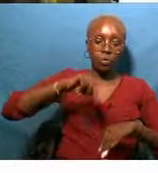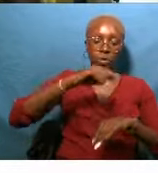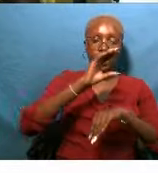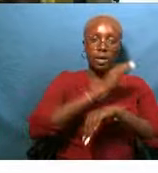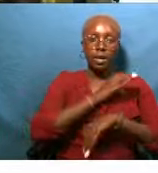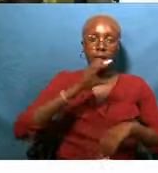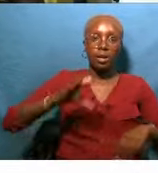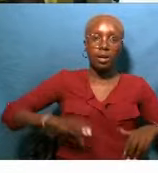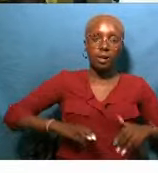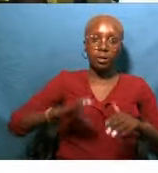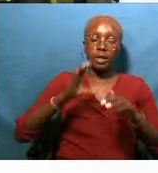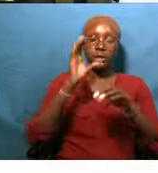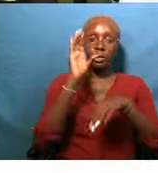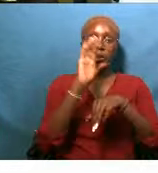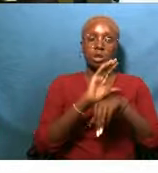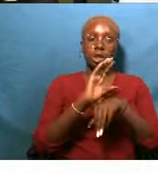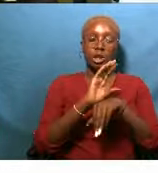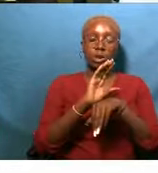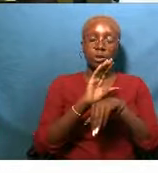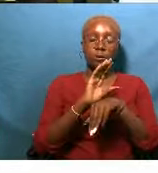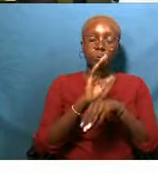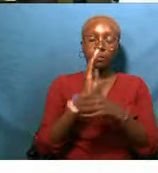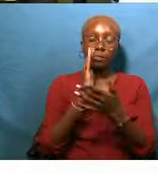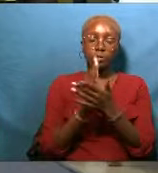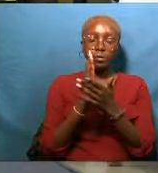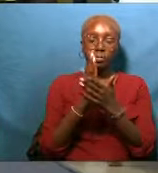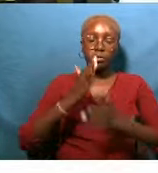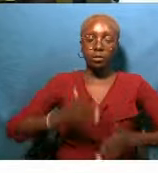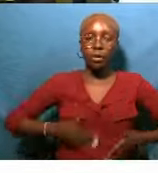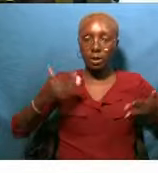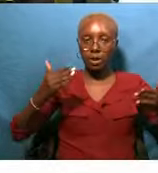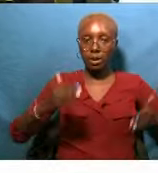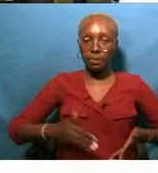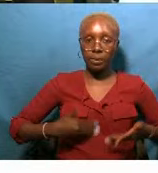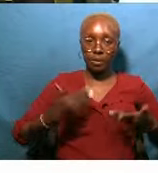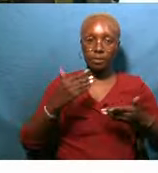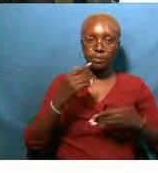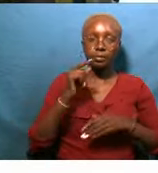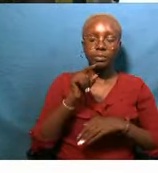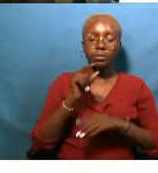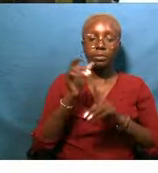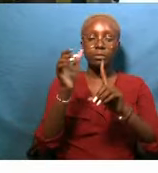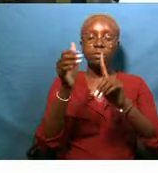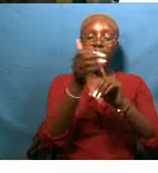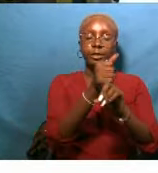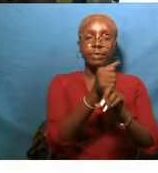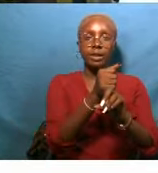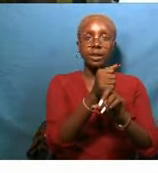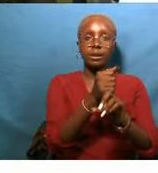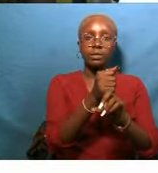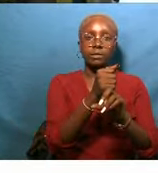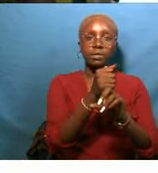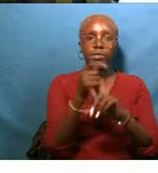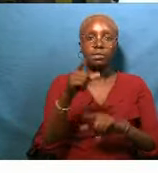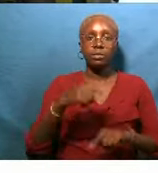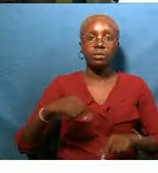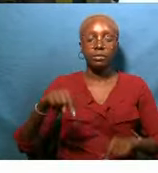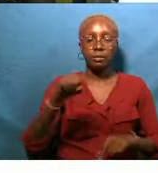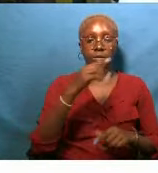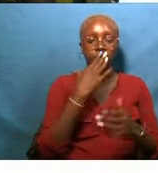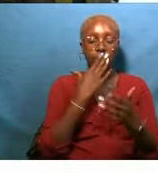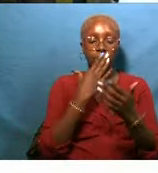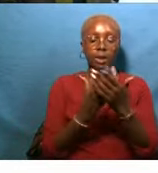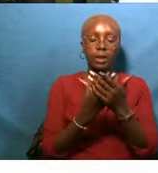Church are very proud of this achievement. We thank